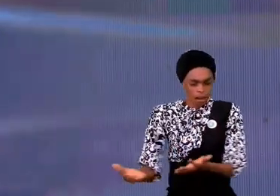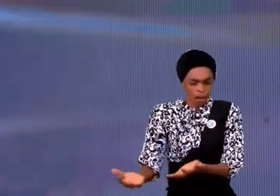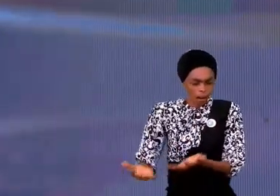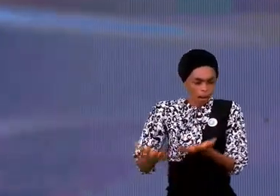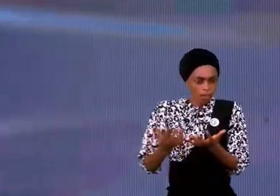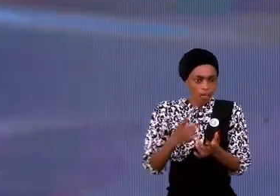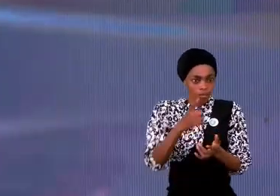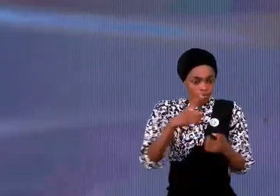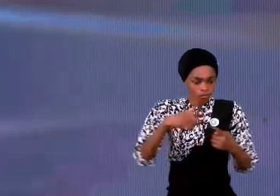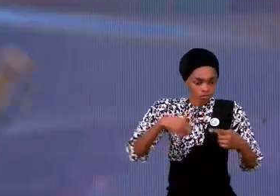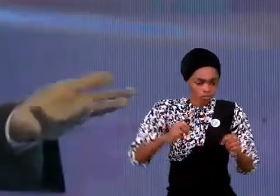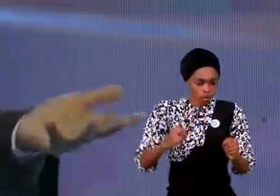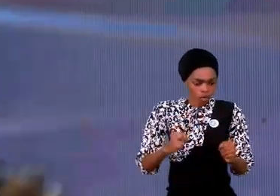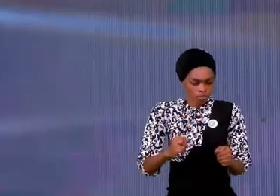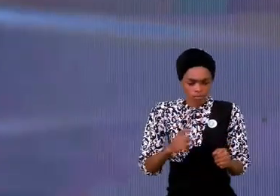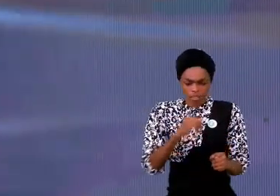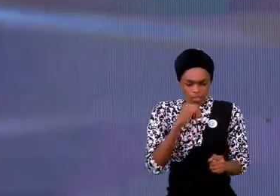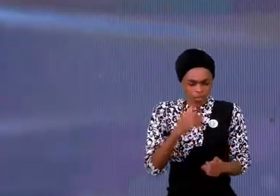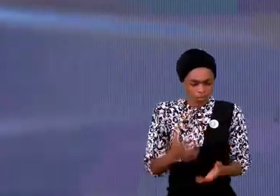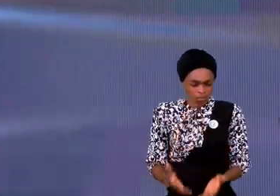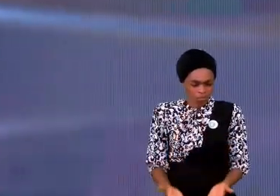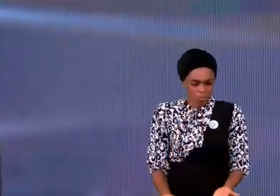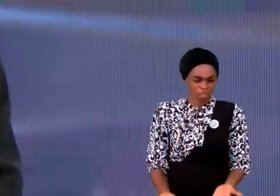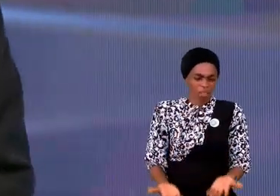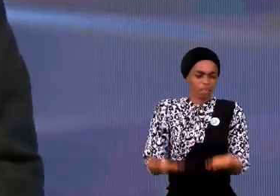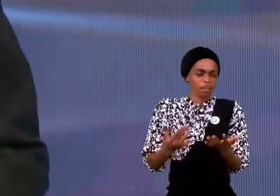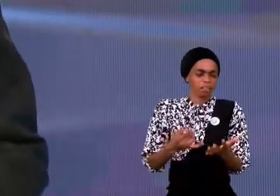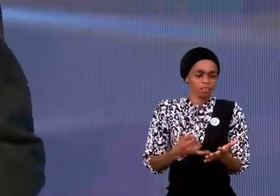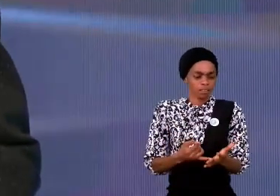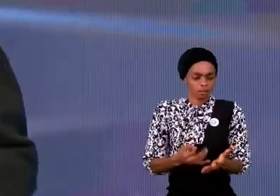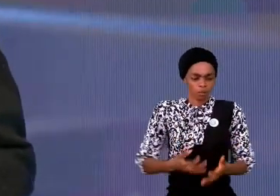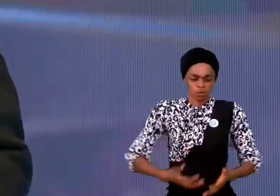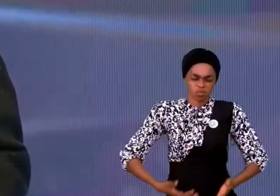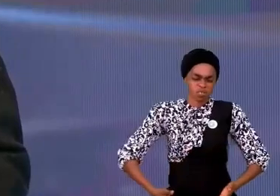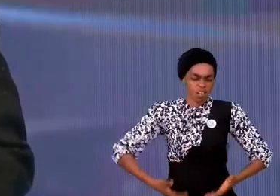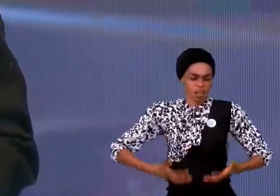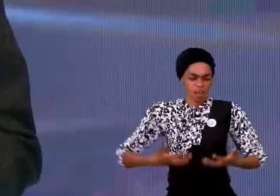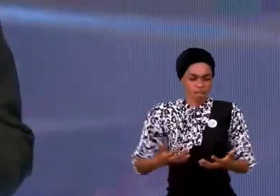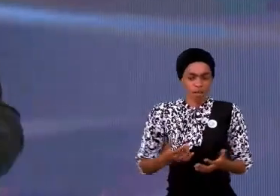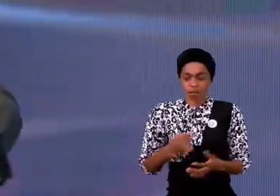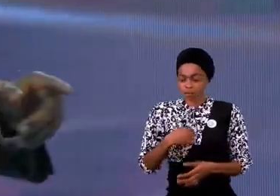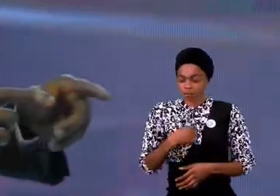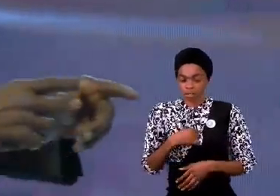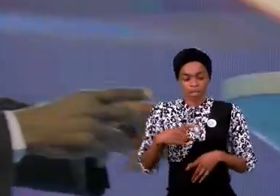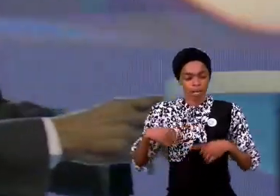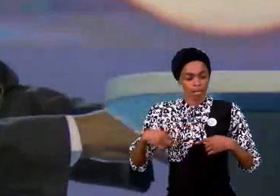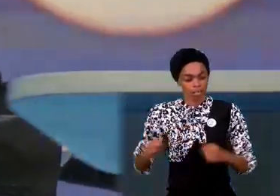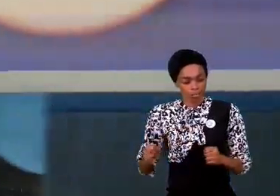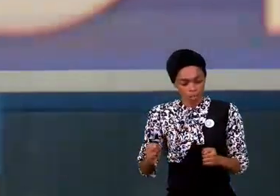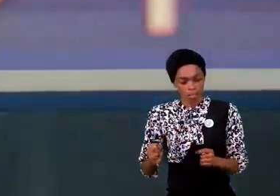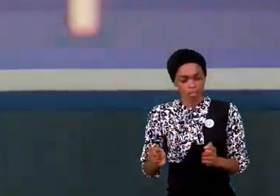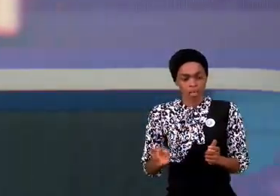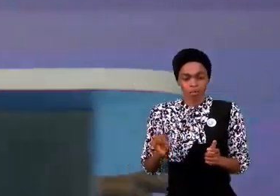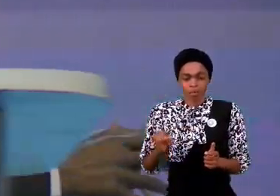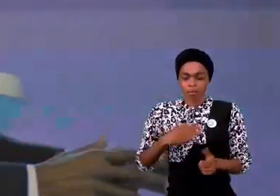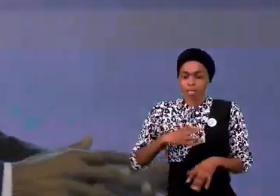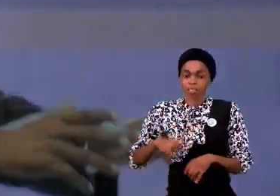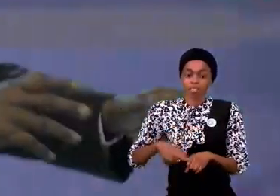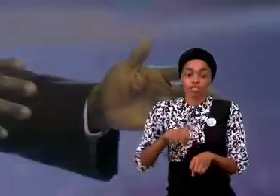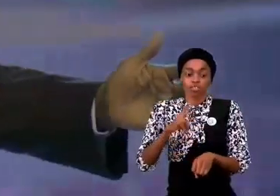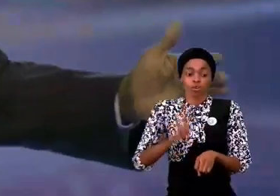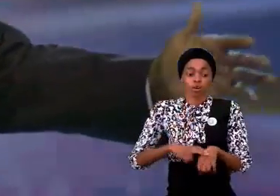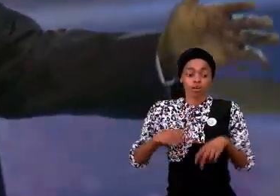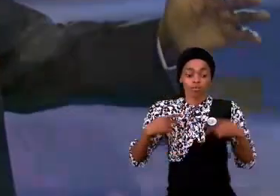my natural physical power, I cannot lift it an inch. And they want to